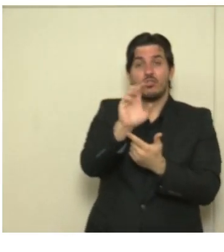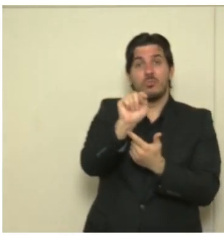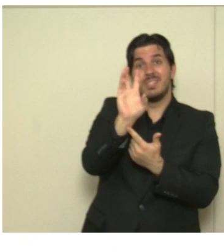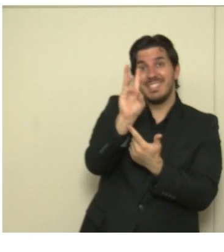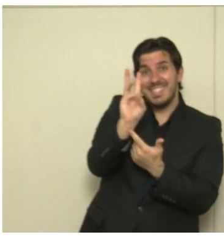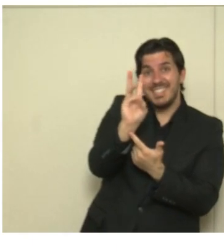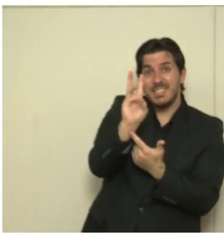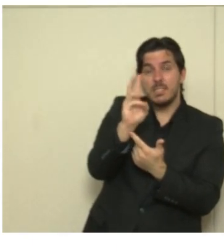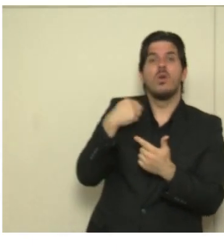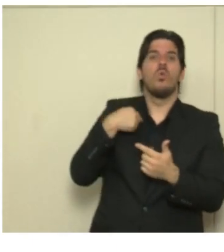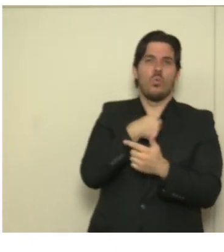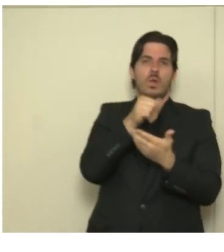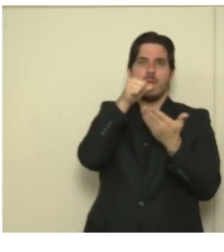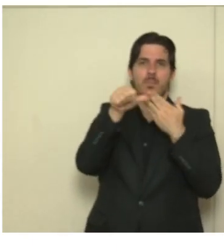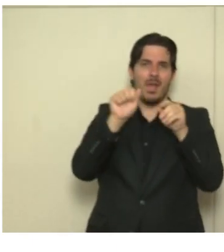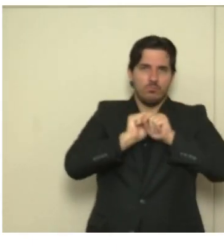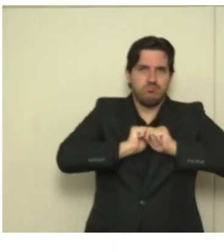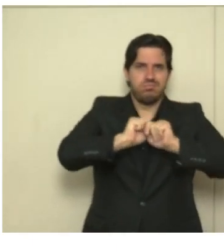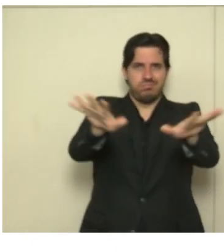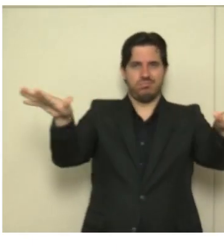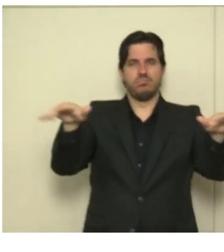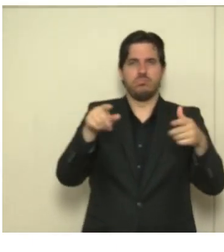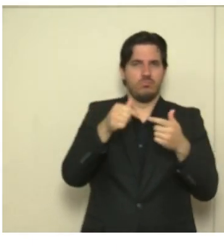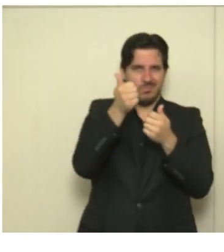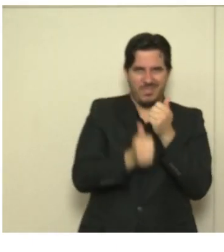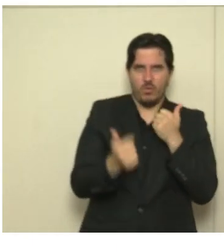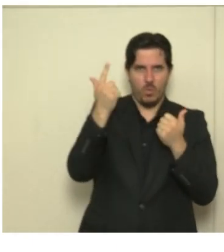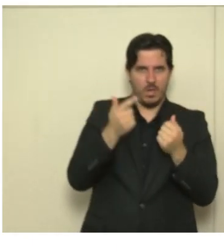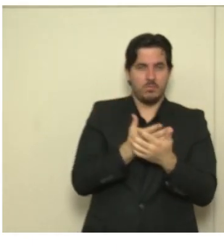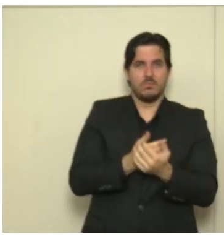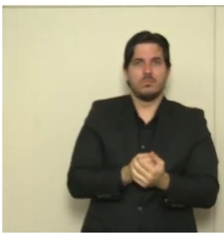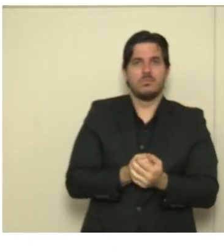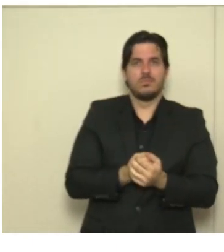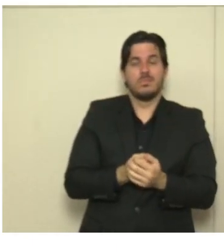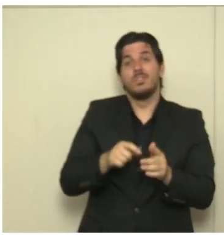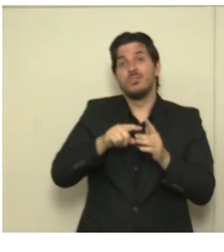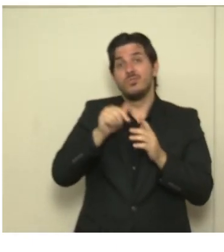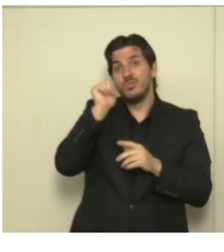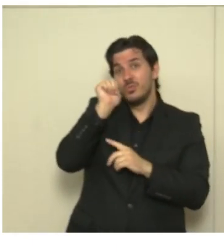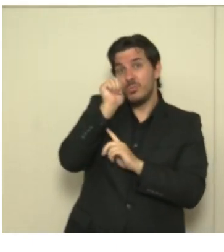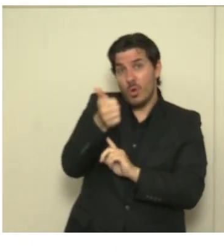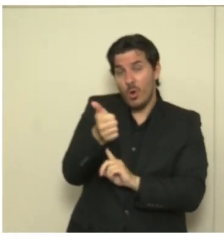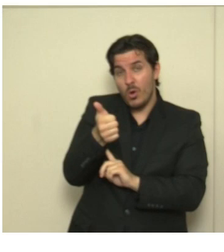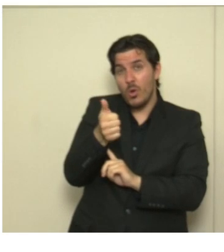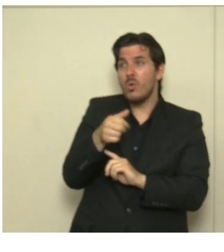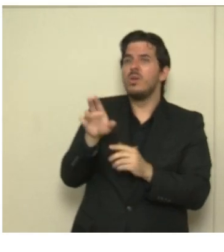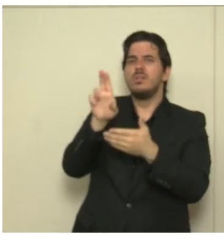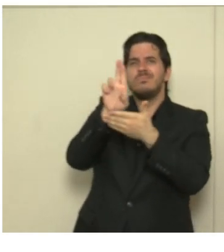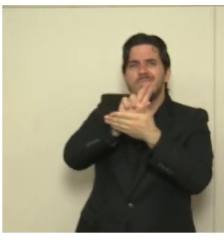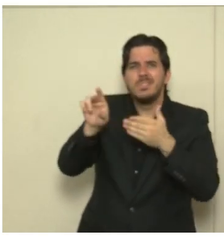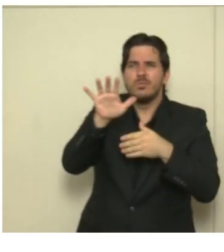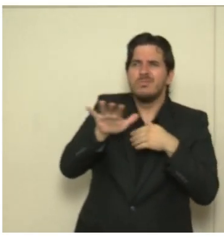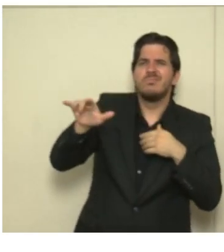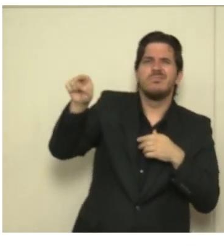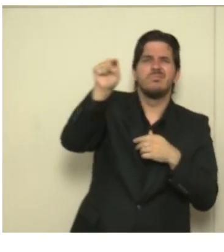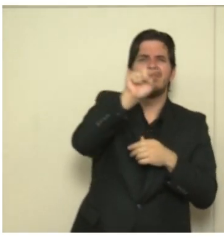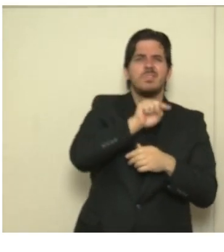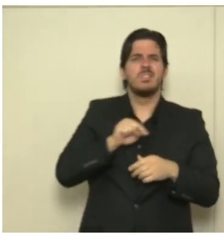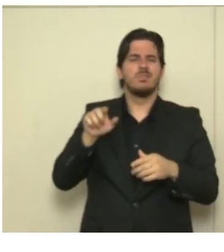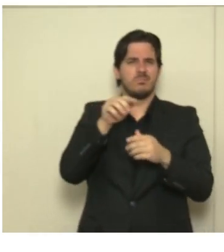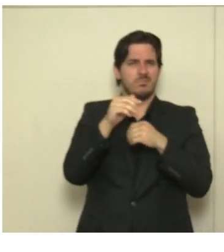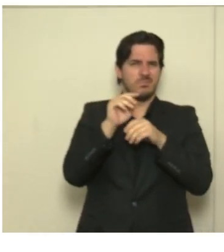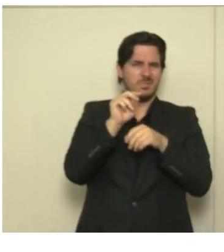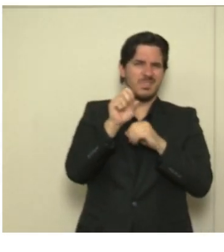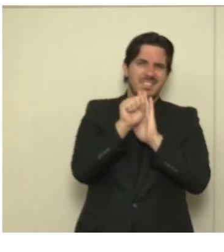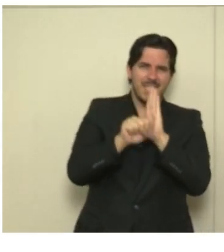6th. That's when they're going to go out in the mail, and starting tomorrow, county clerks around the state are going to start prepping those ballots, getting them ready